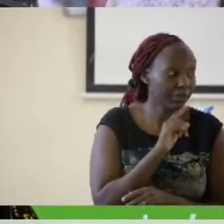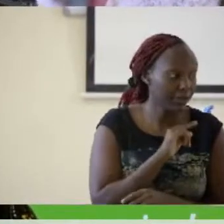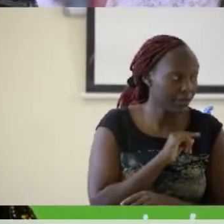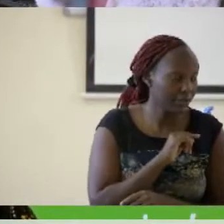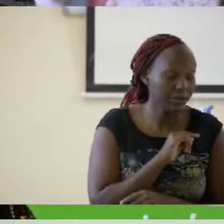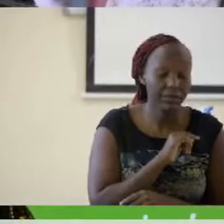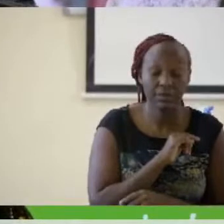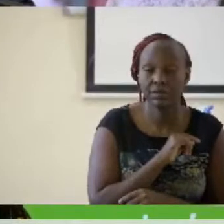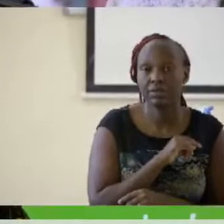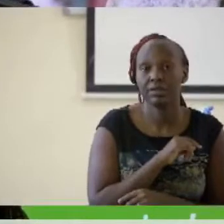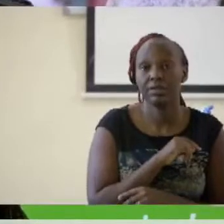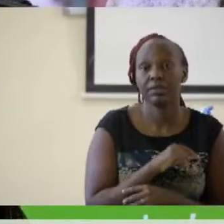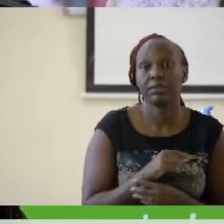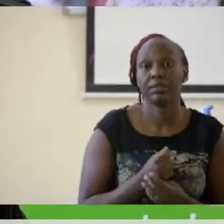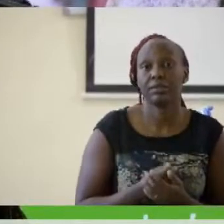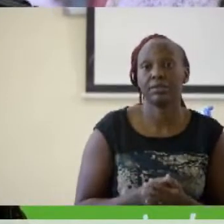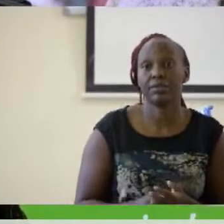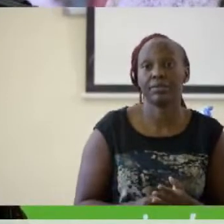And then